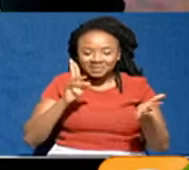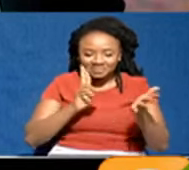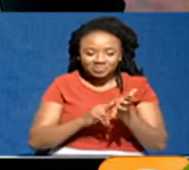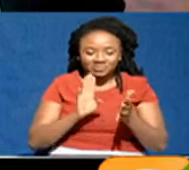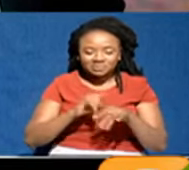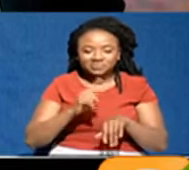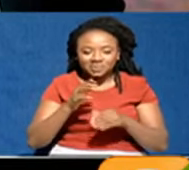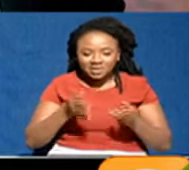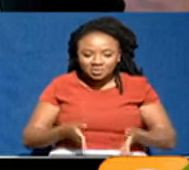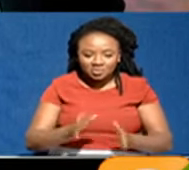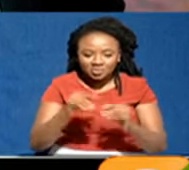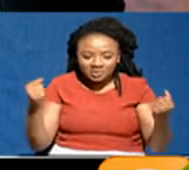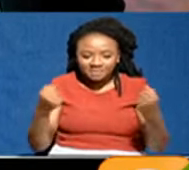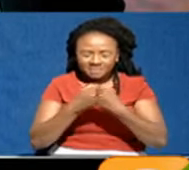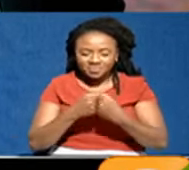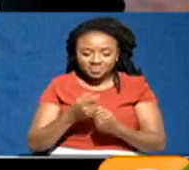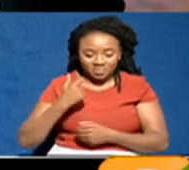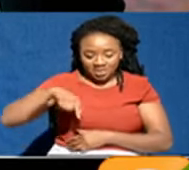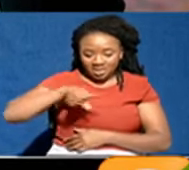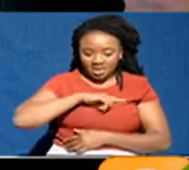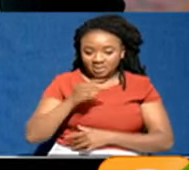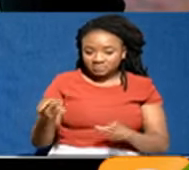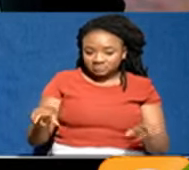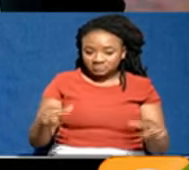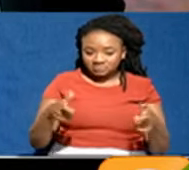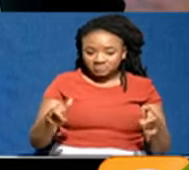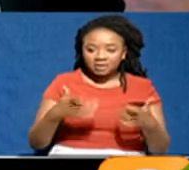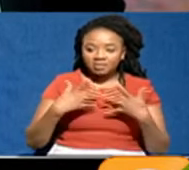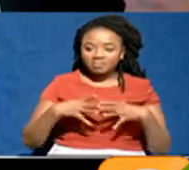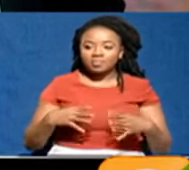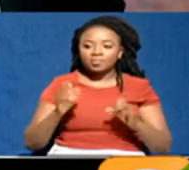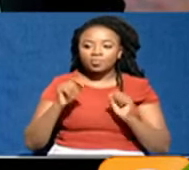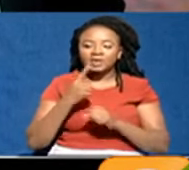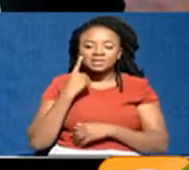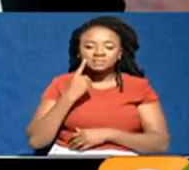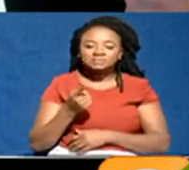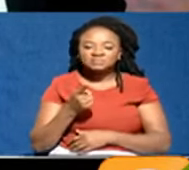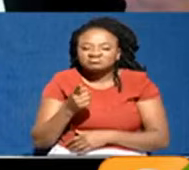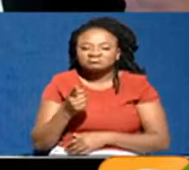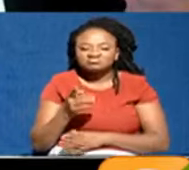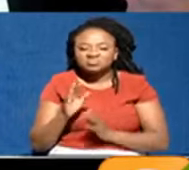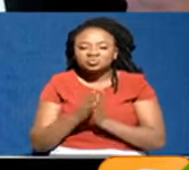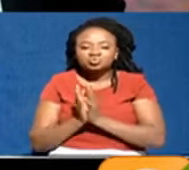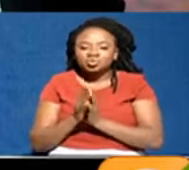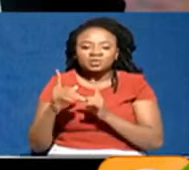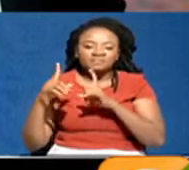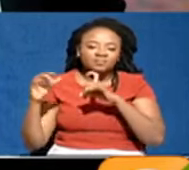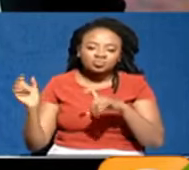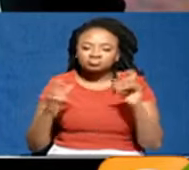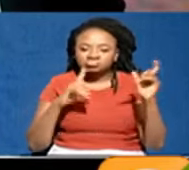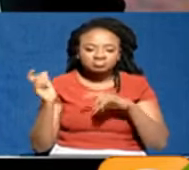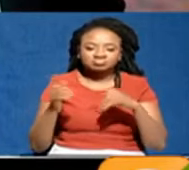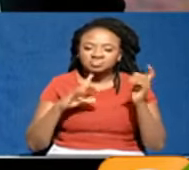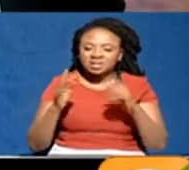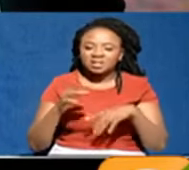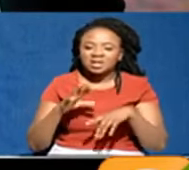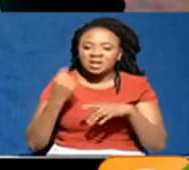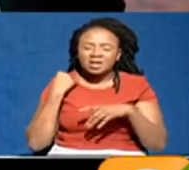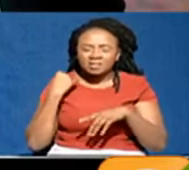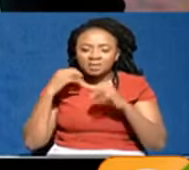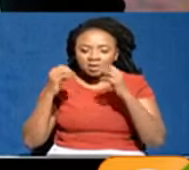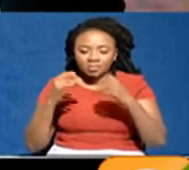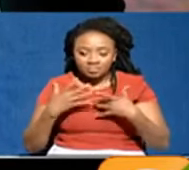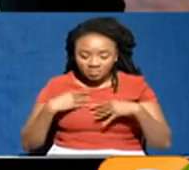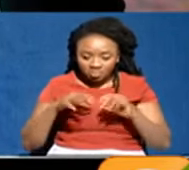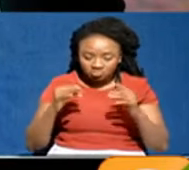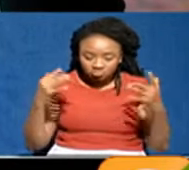times? Because, you know, we as the media will report on it as an event. Mm-hmm. The pictures mm-hmm. are very jarring. You know, they'll shock